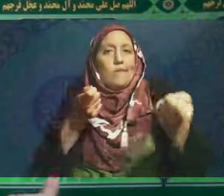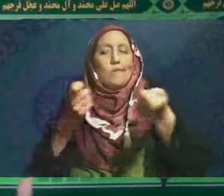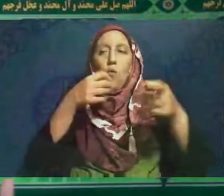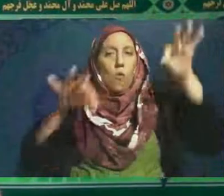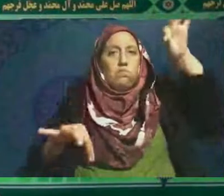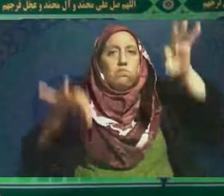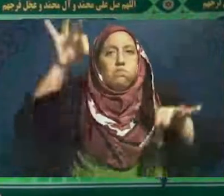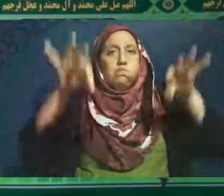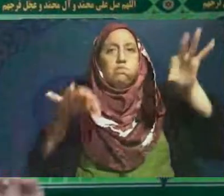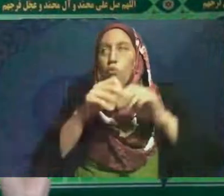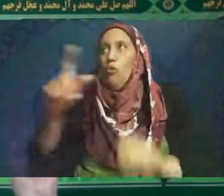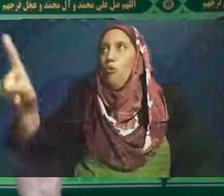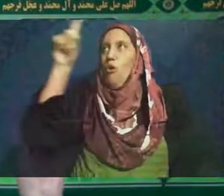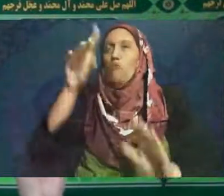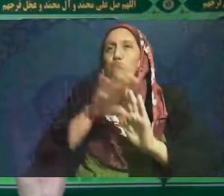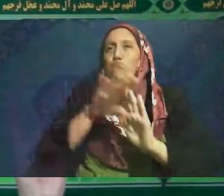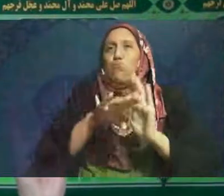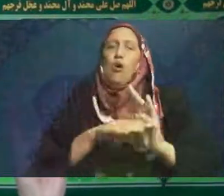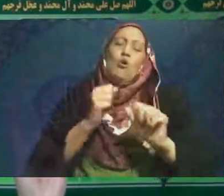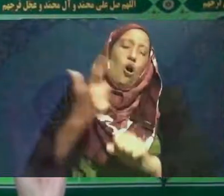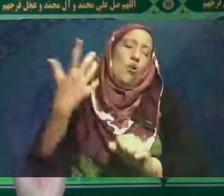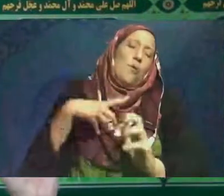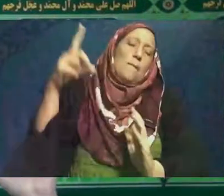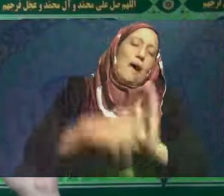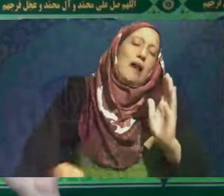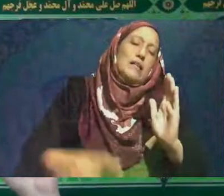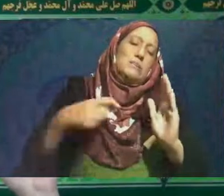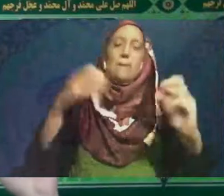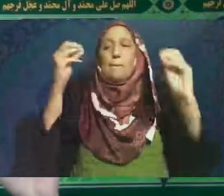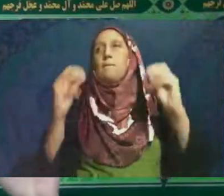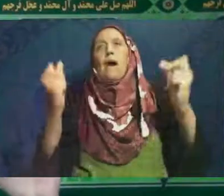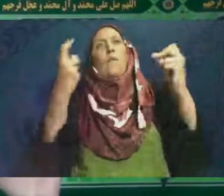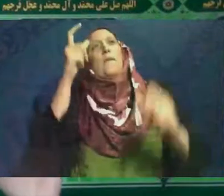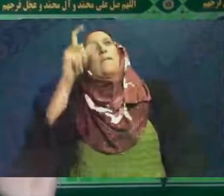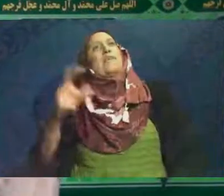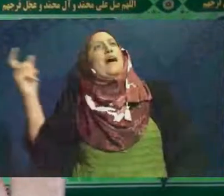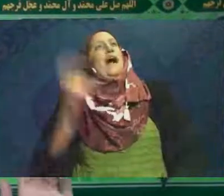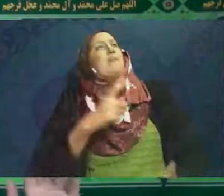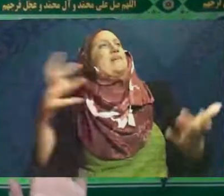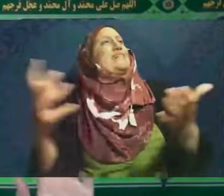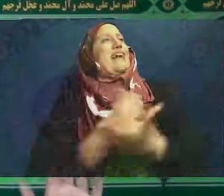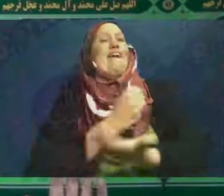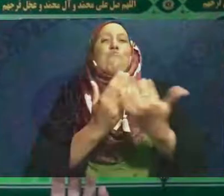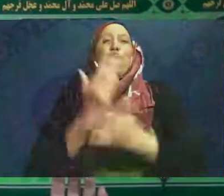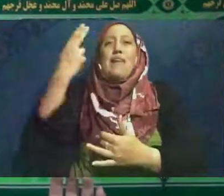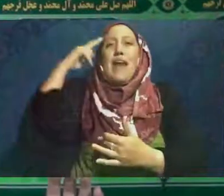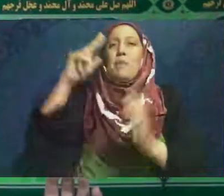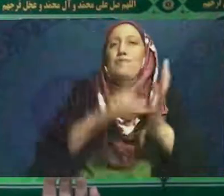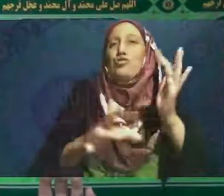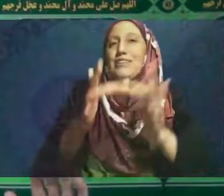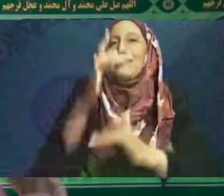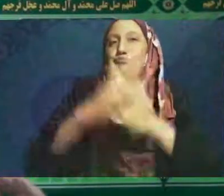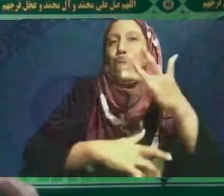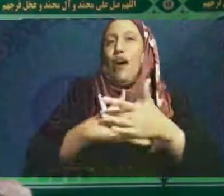of a sudden a savior comes in with the name of Jesus Christ, who is crucified on the cross, or with the name of Imam Hussein